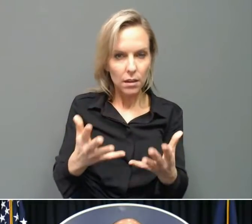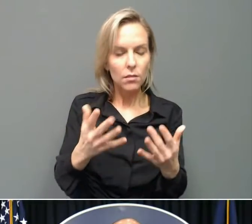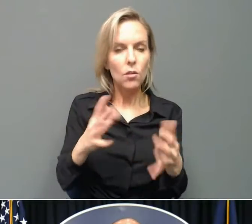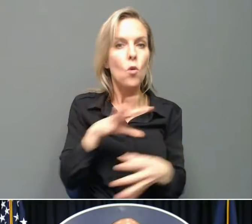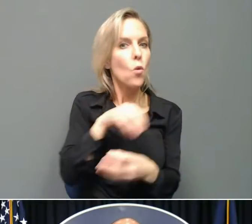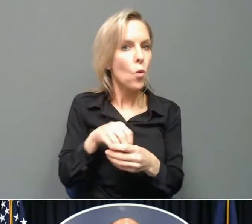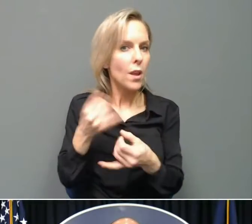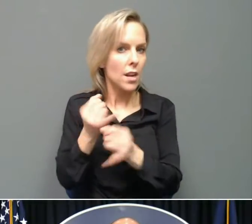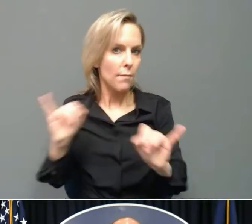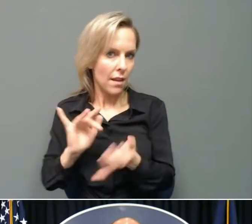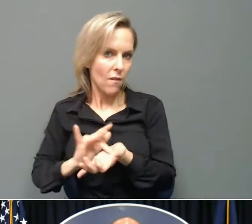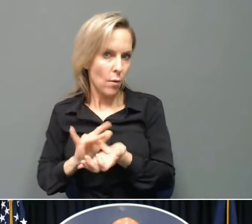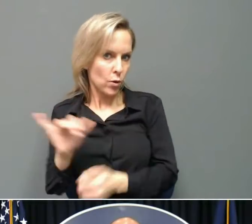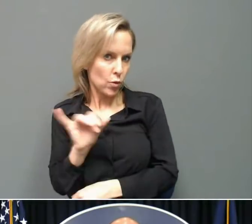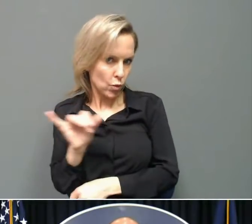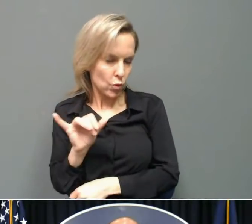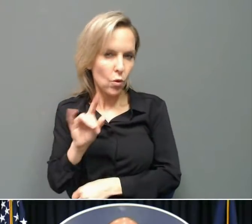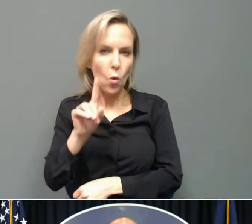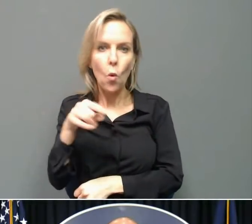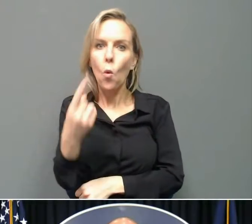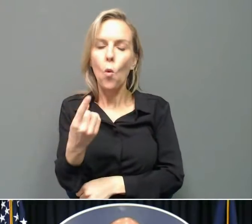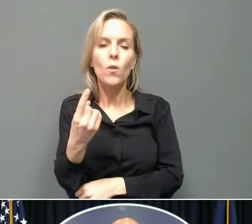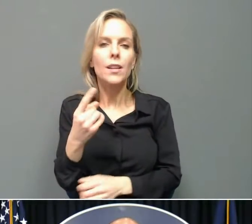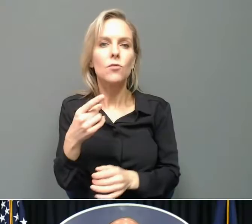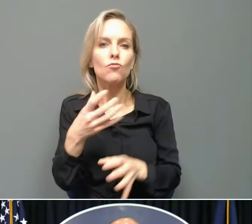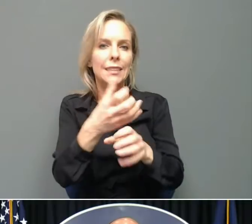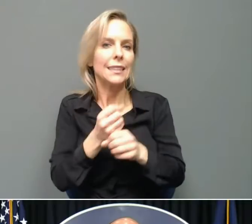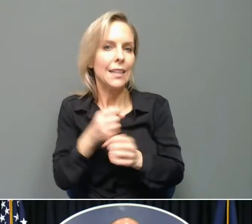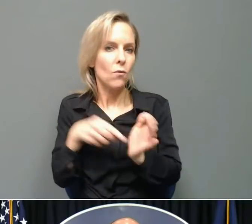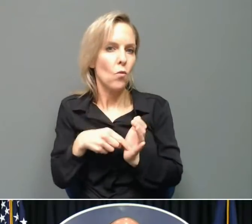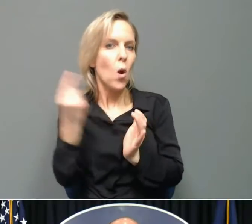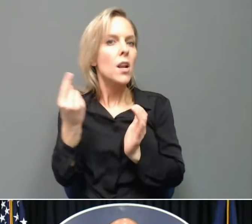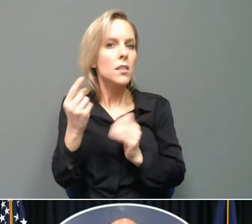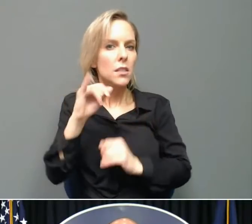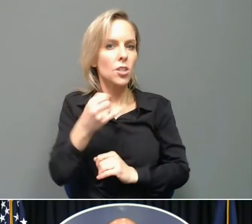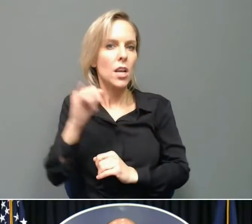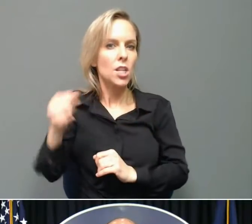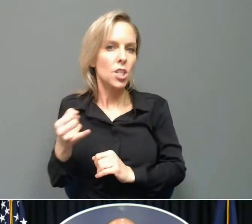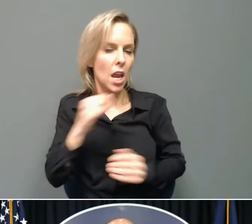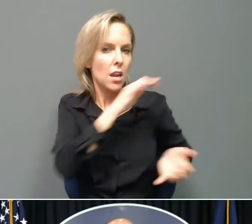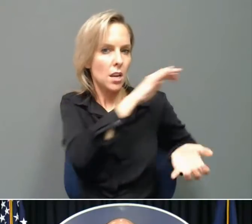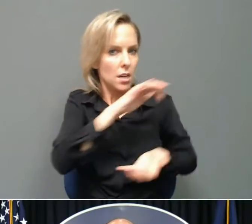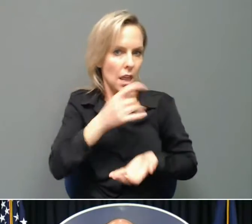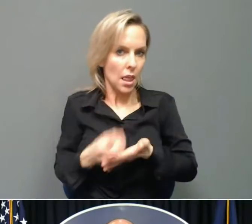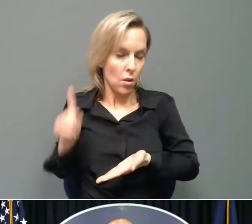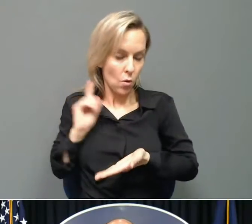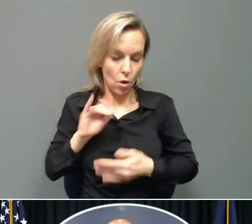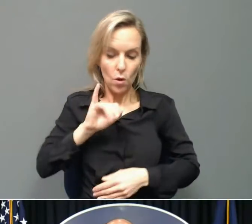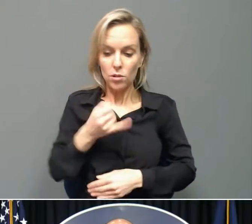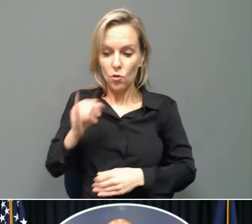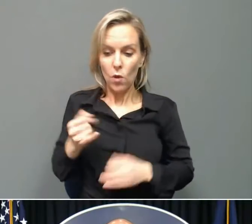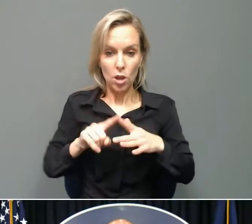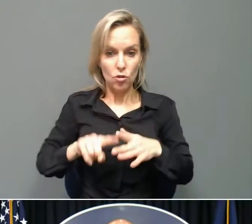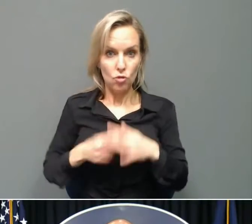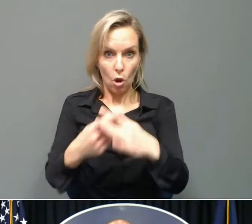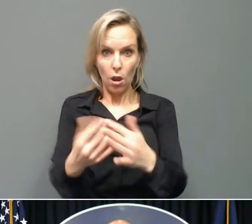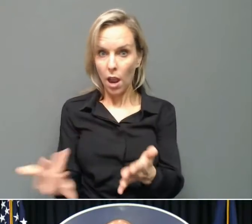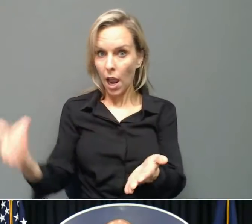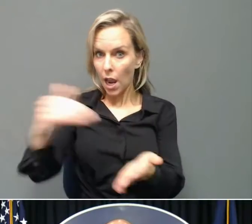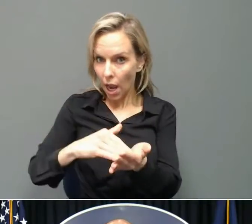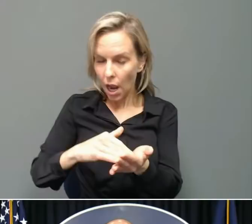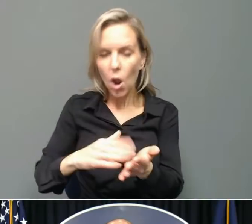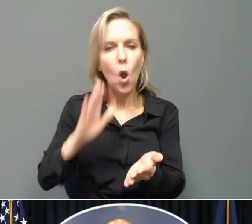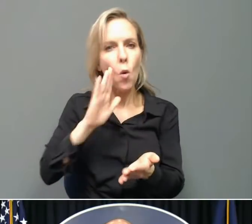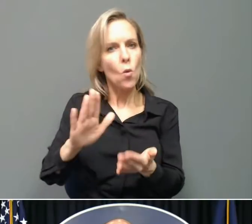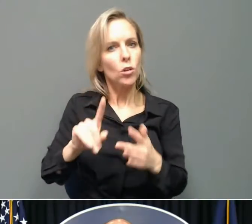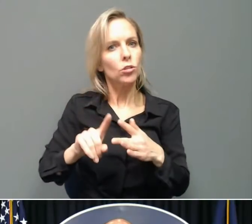only received a one-time J&J shipment last week. Now, when the J&J starts again, we'll start shipping again. But the reason I